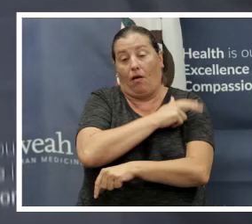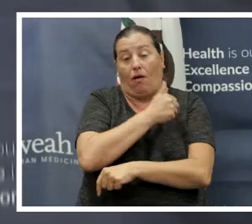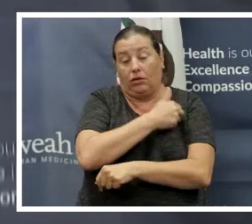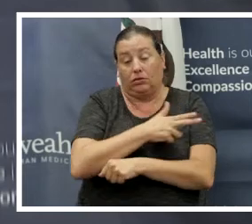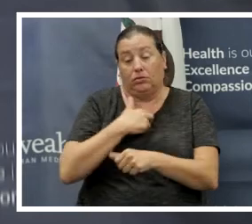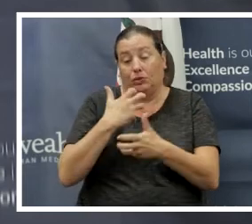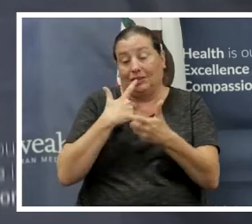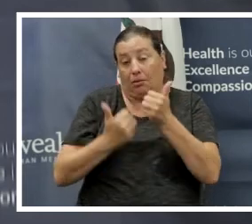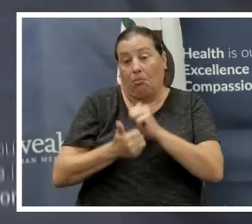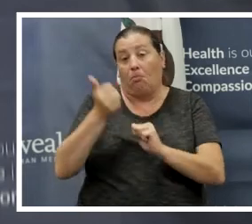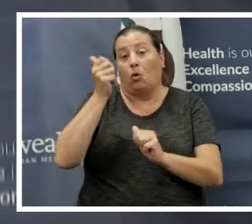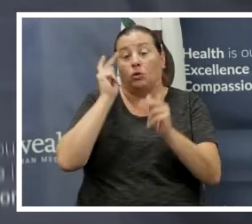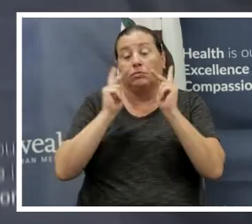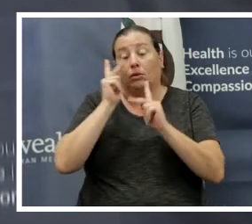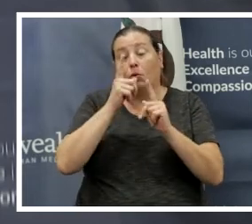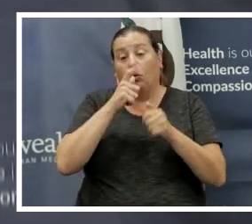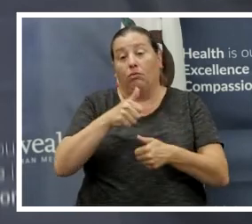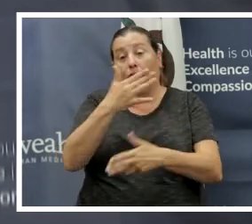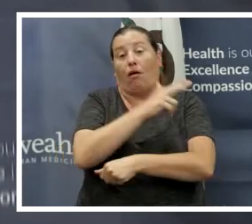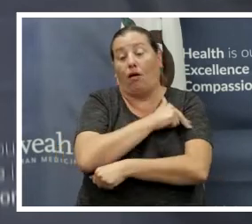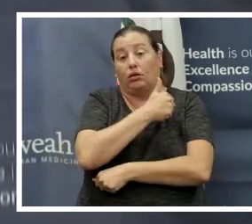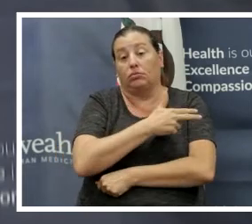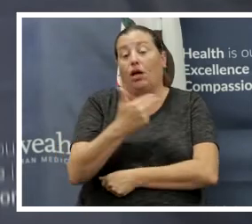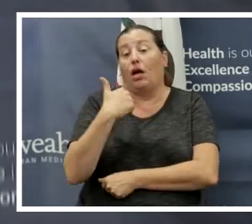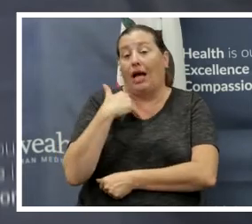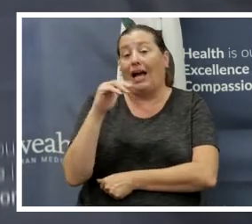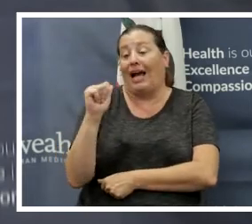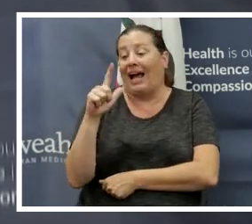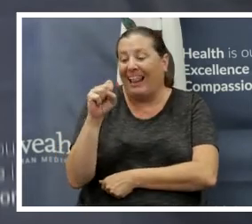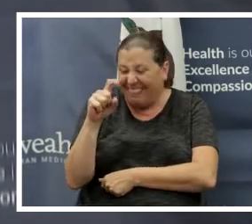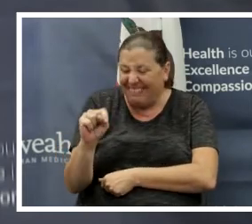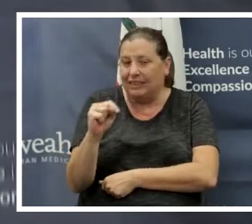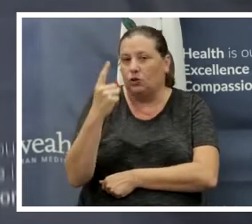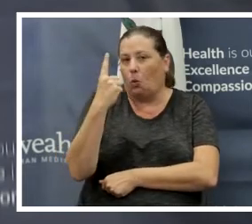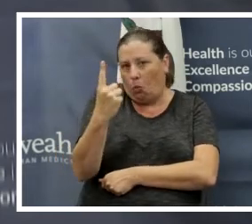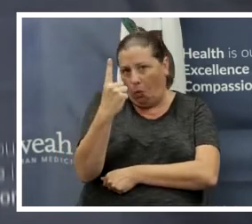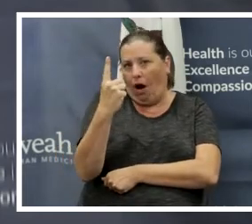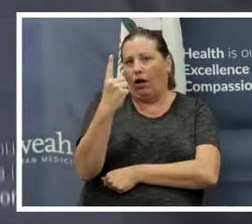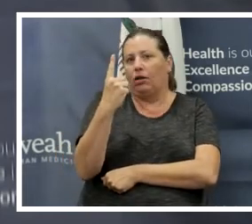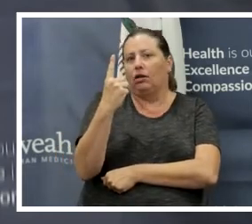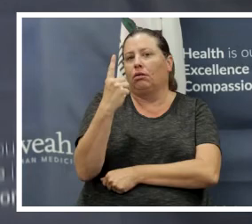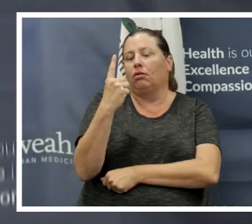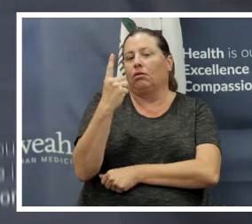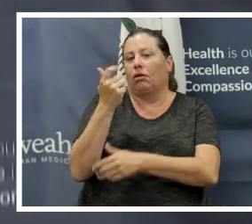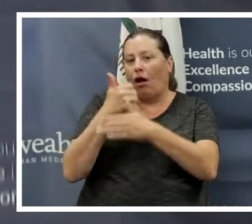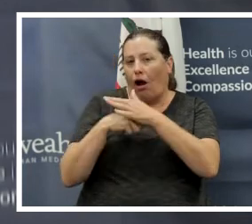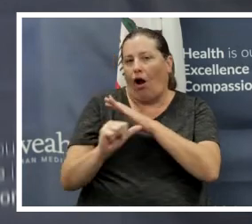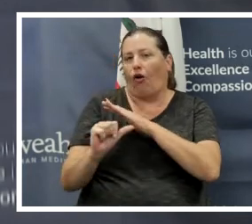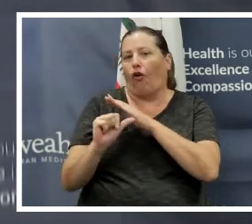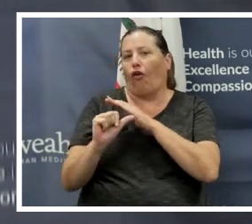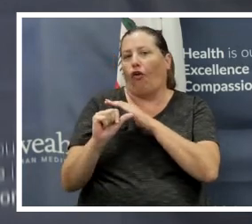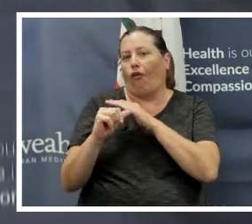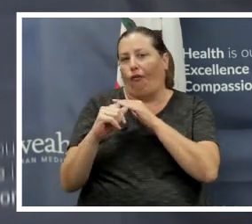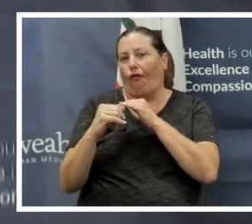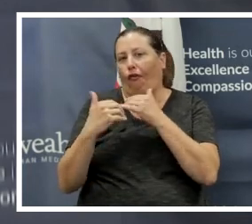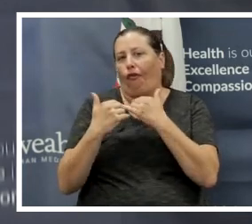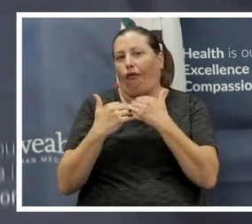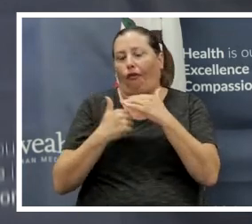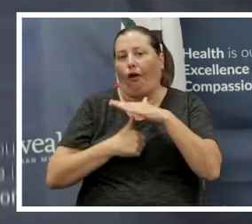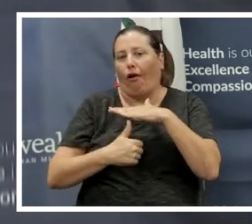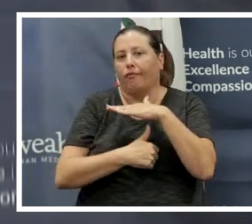vast majority of people that have been hospitalized had at least one underlying chronic disease, or what we call